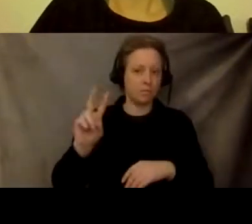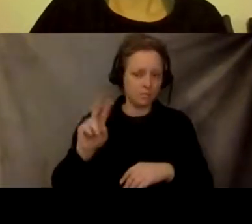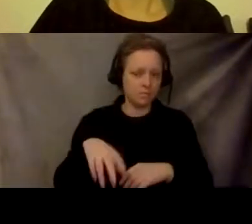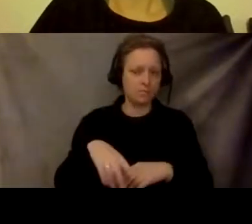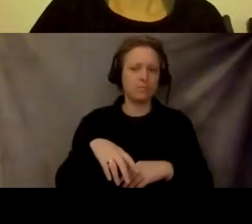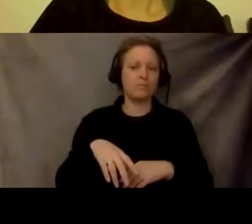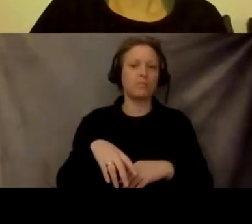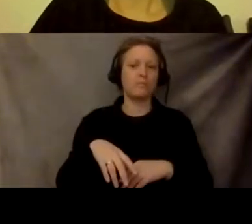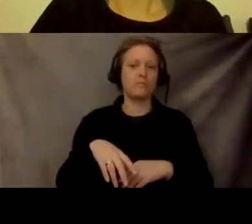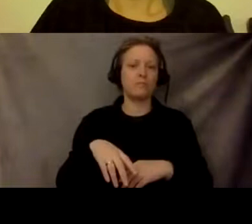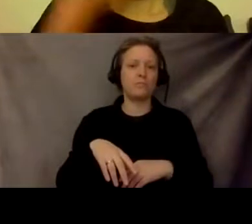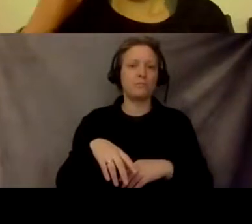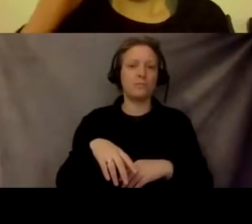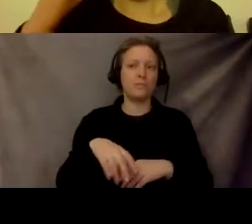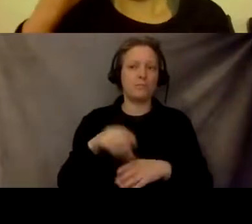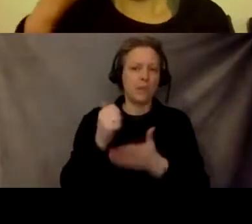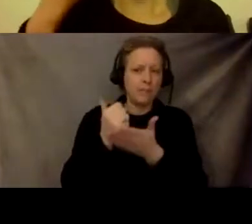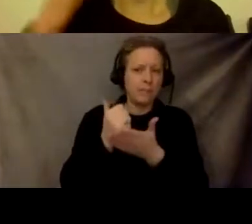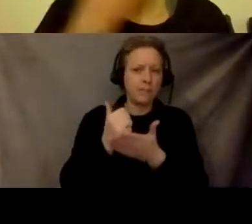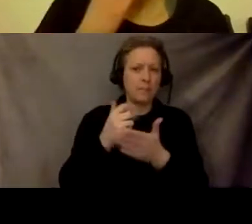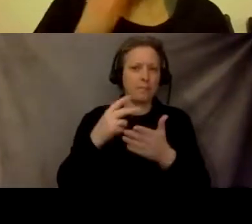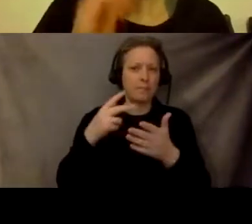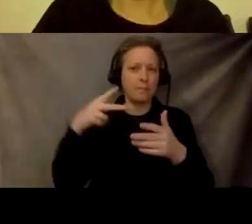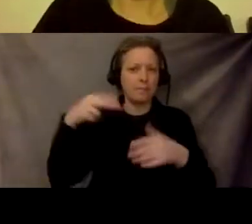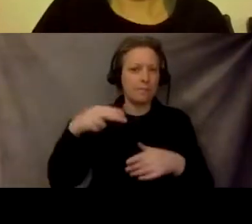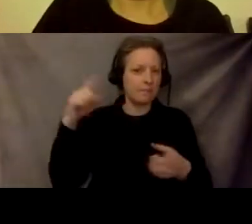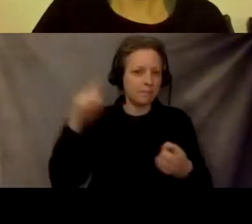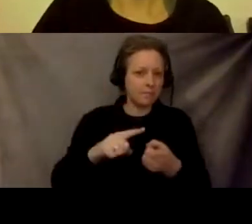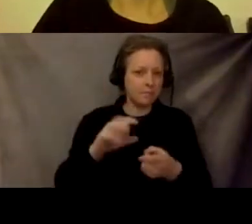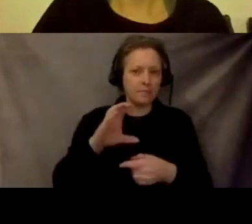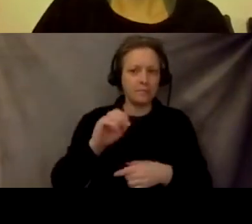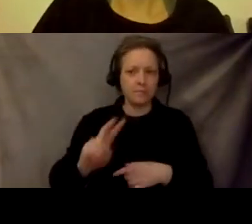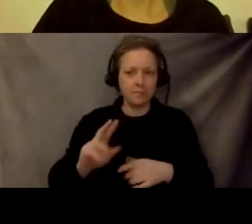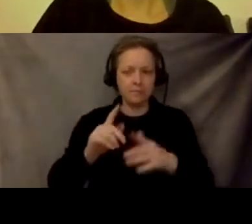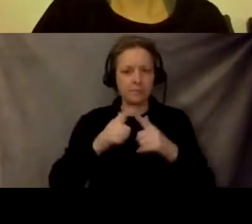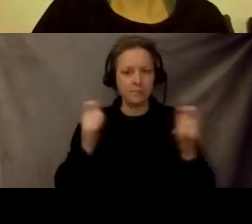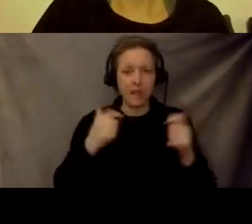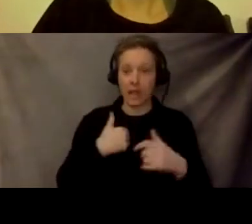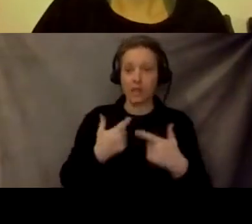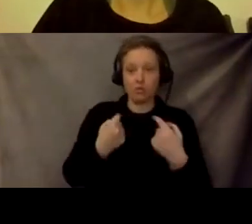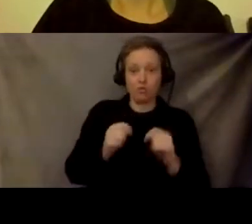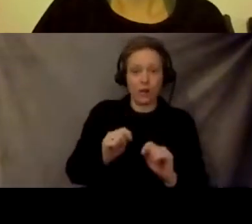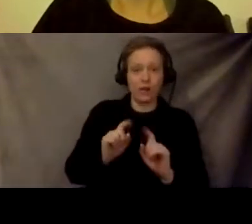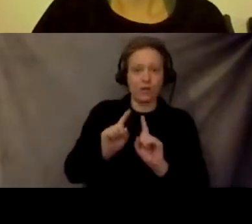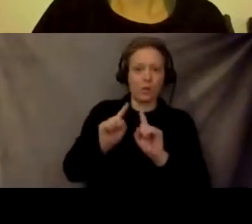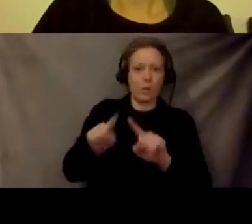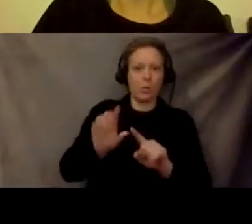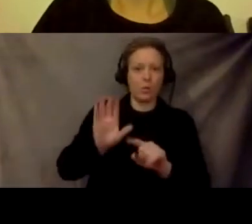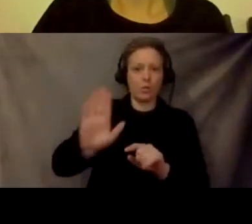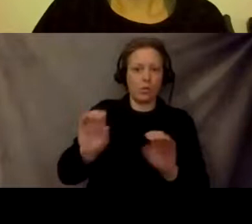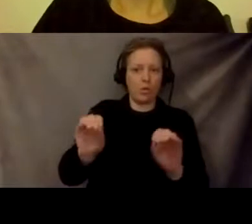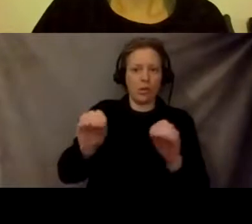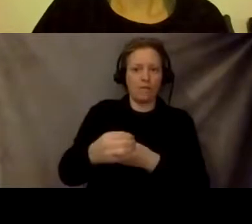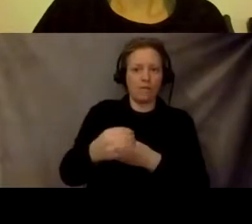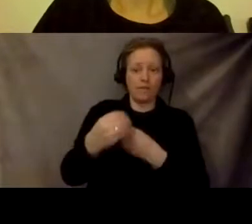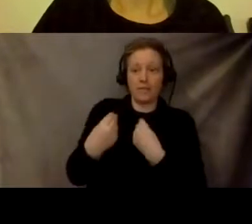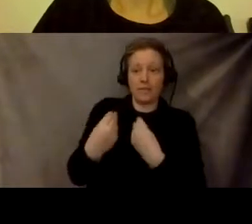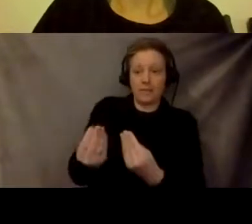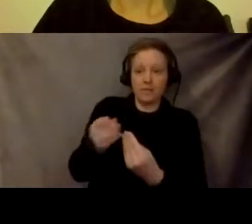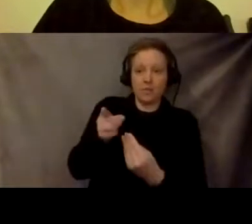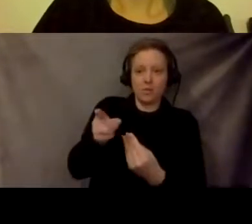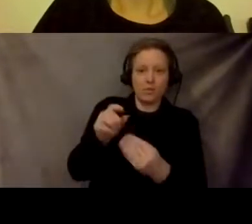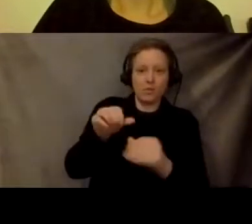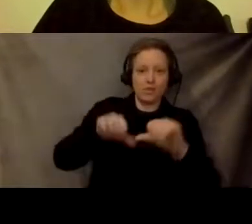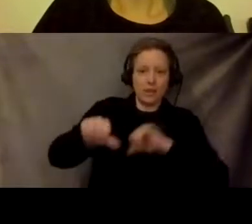And I've been trying to get to your office to give you some science behind the numbers to help you understand better about